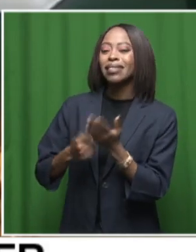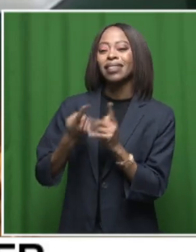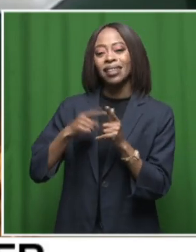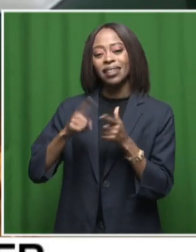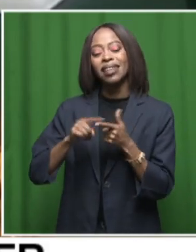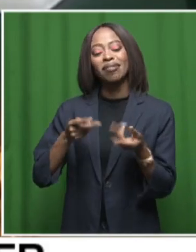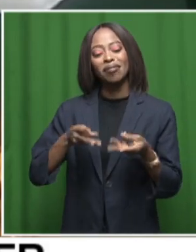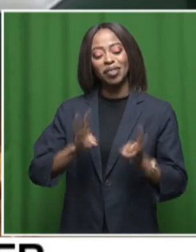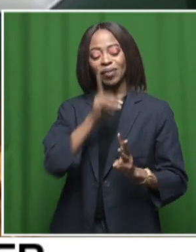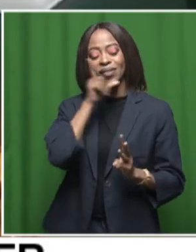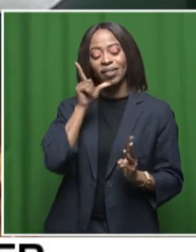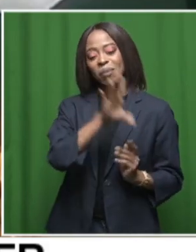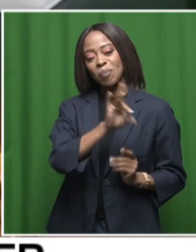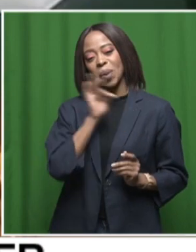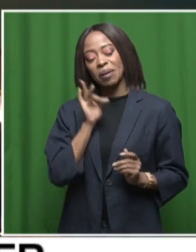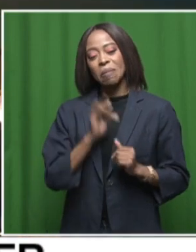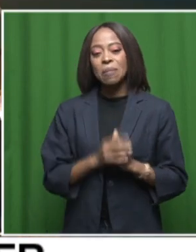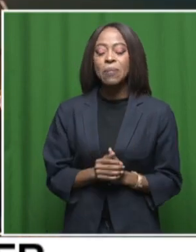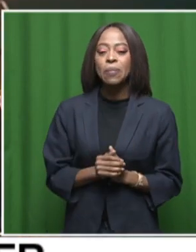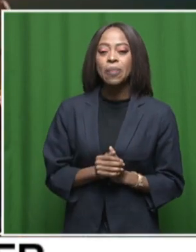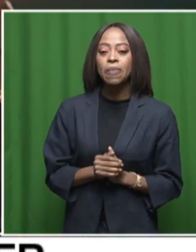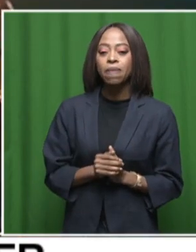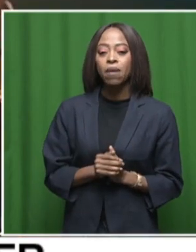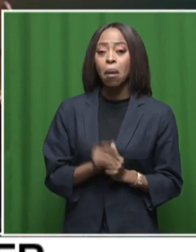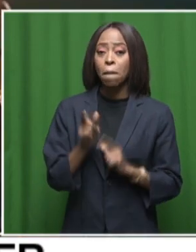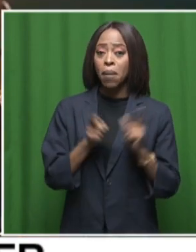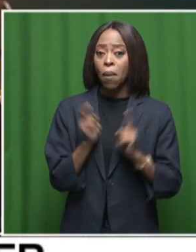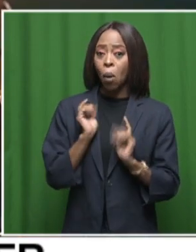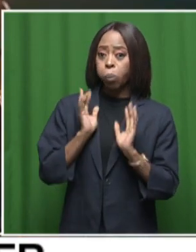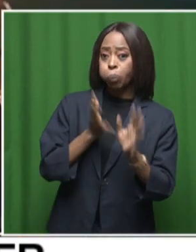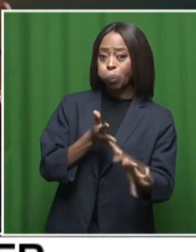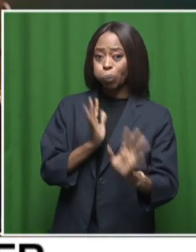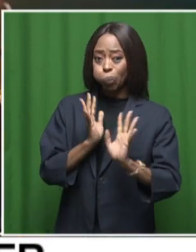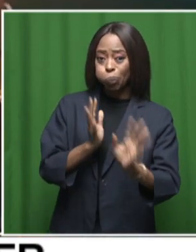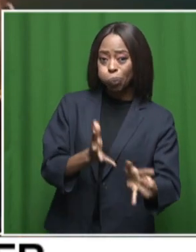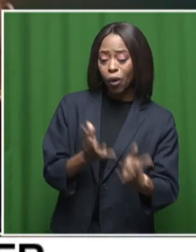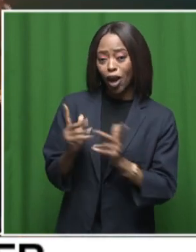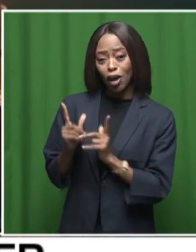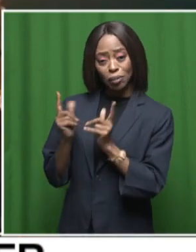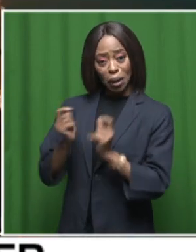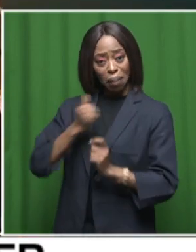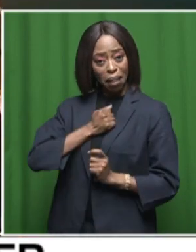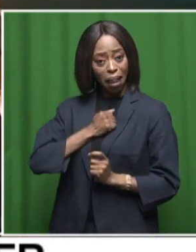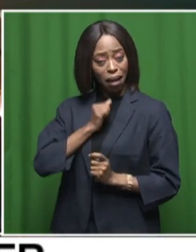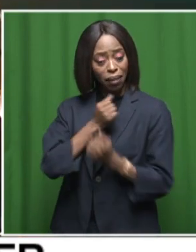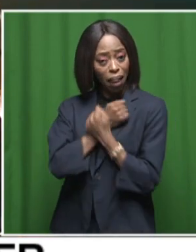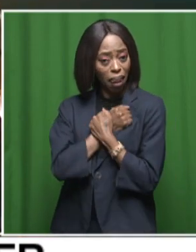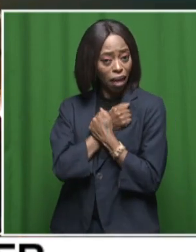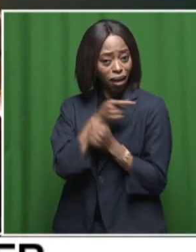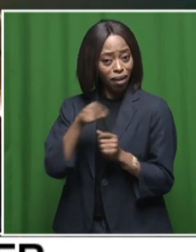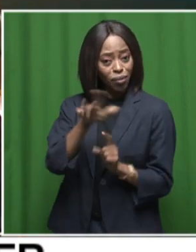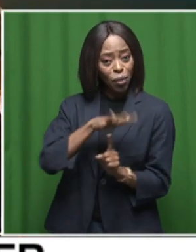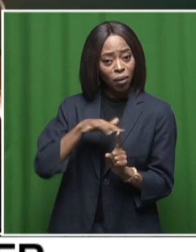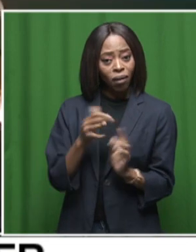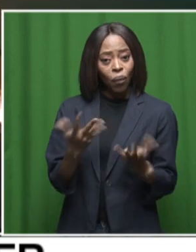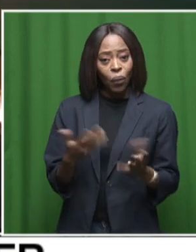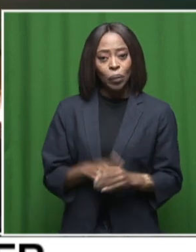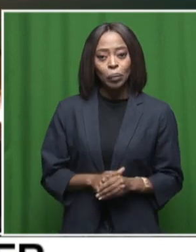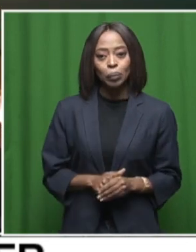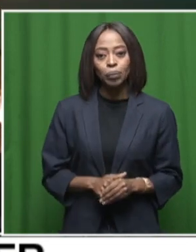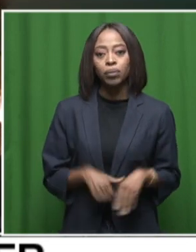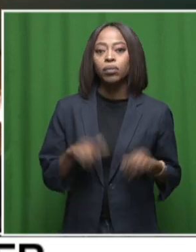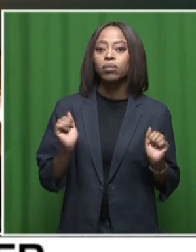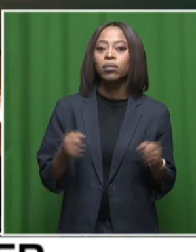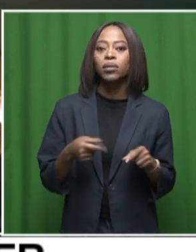name won. What's been the response from the Cape Townians to the establishment? We've